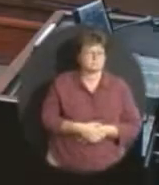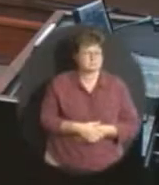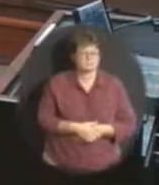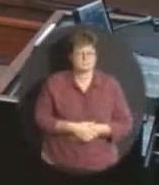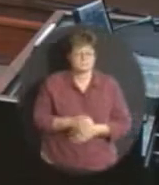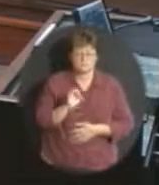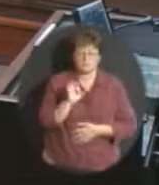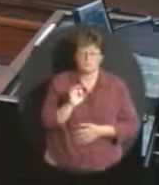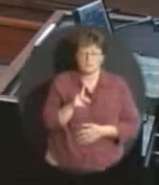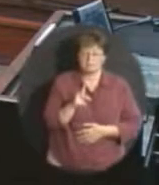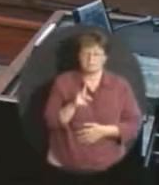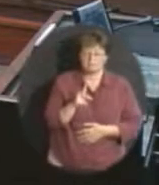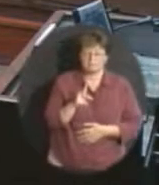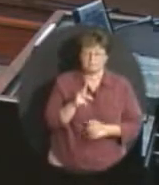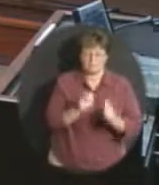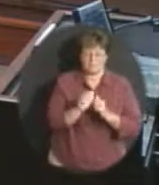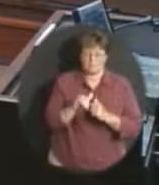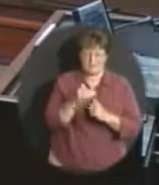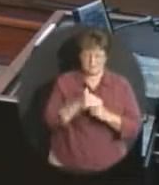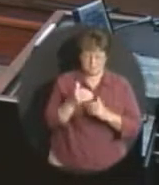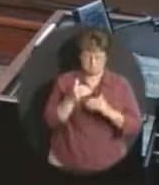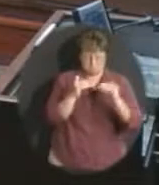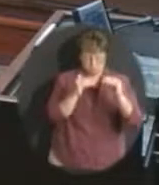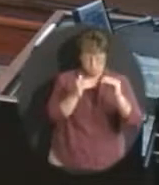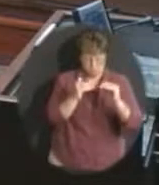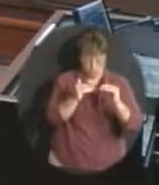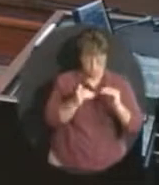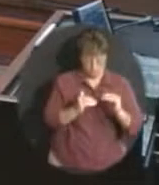All right. With that, we can move on to the